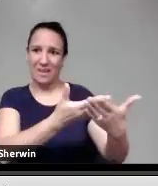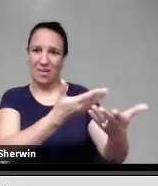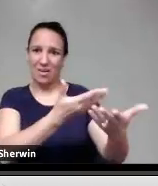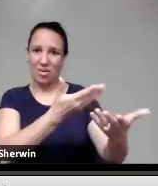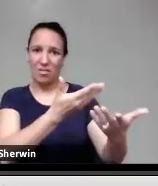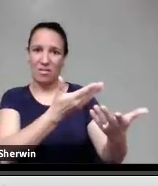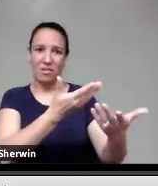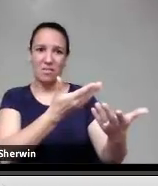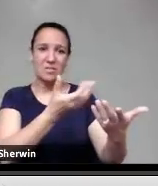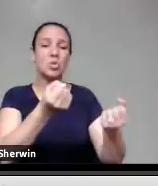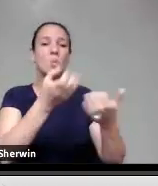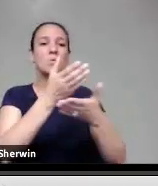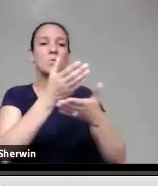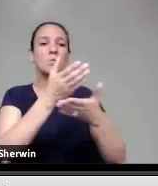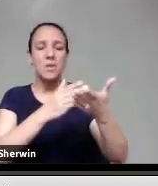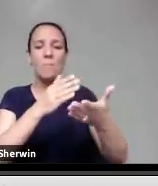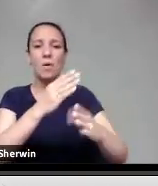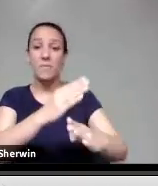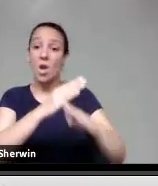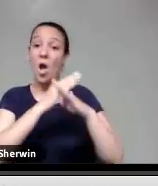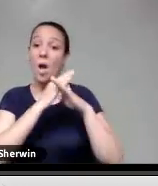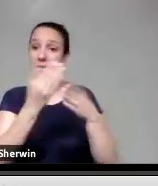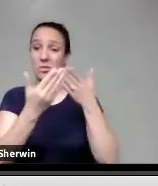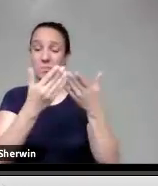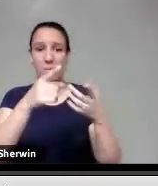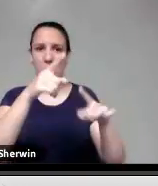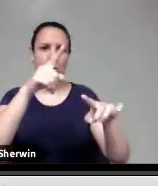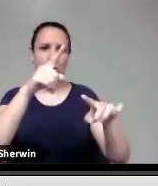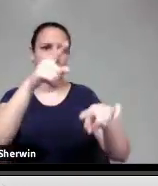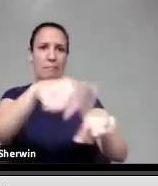some of the obstacles or barriers you might find might be physical issues.